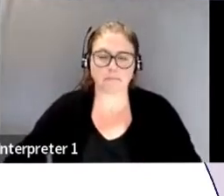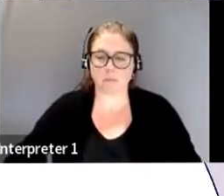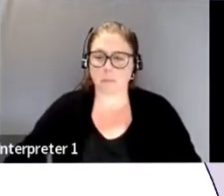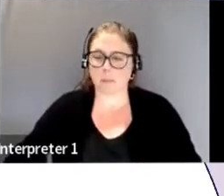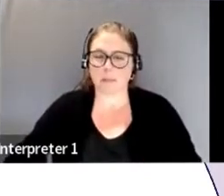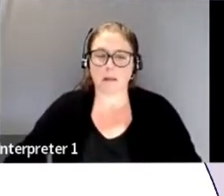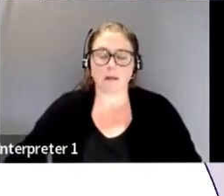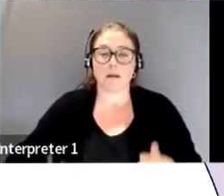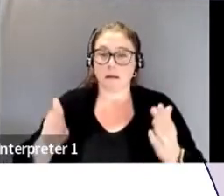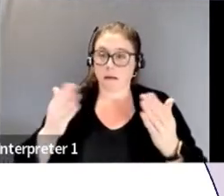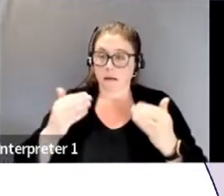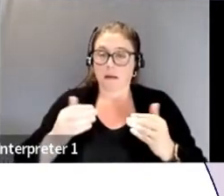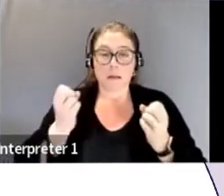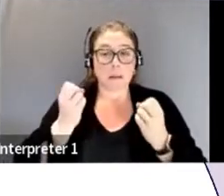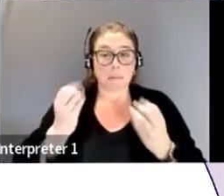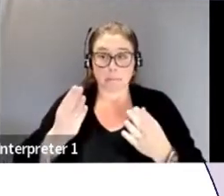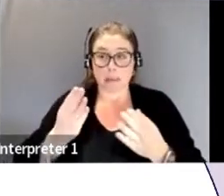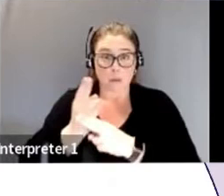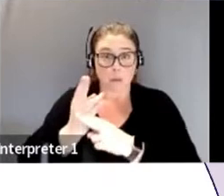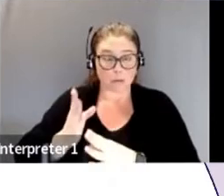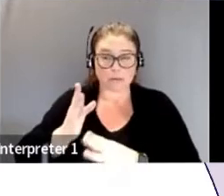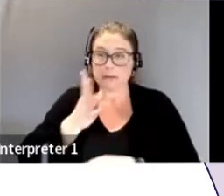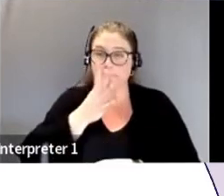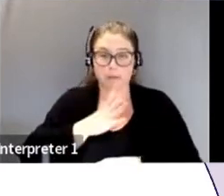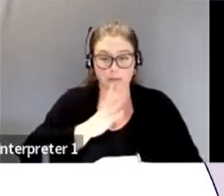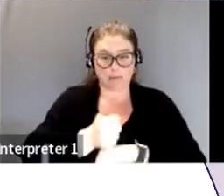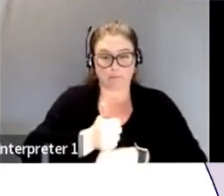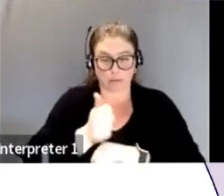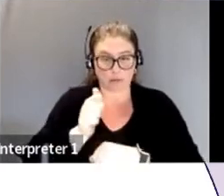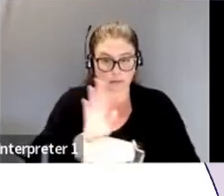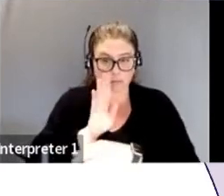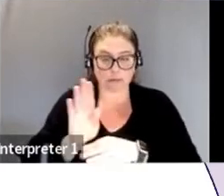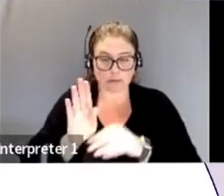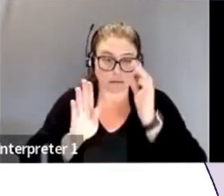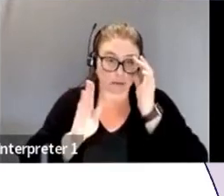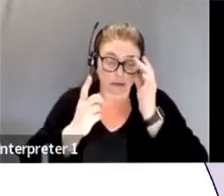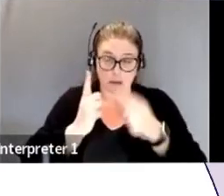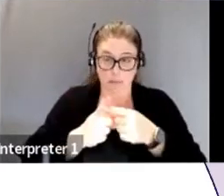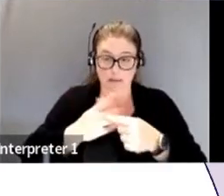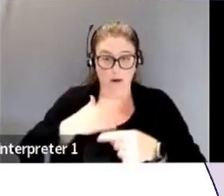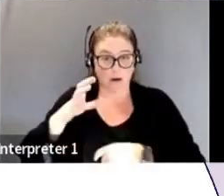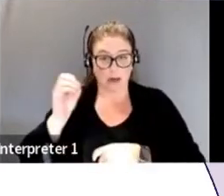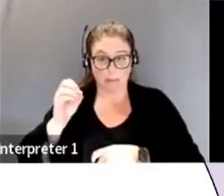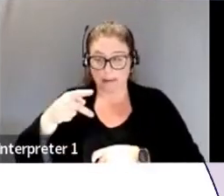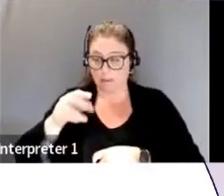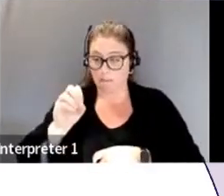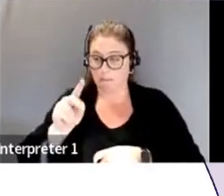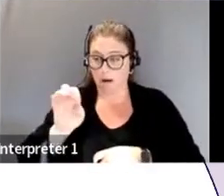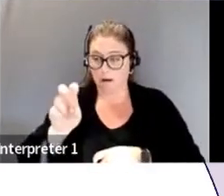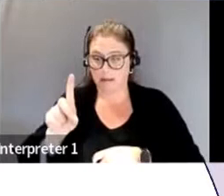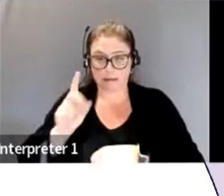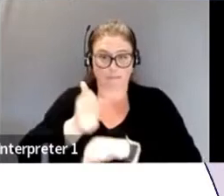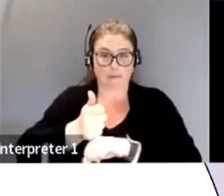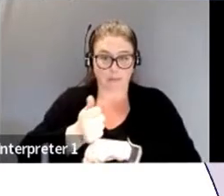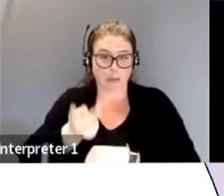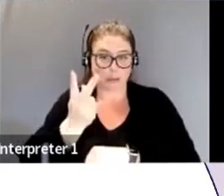Perfect. So next up, a lot of our users are female founders, and in fact, Pocketed is founded itself by 2 women, which is amazing. So we get